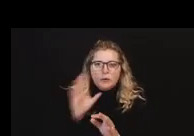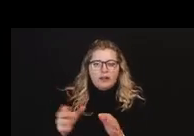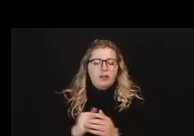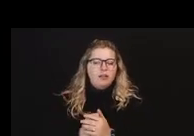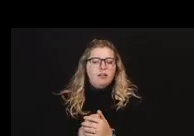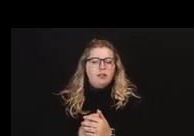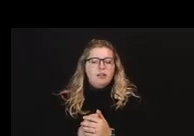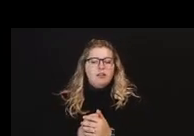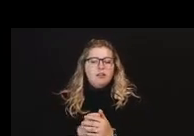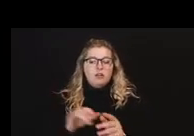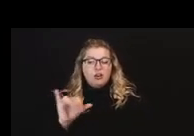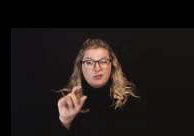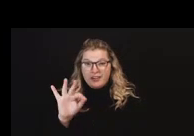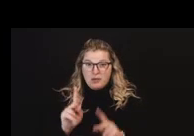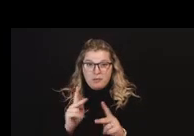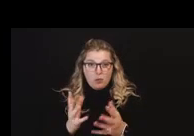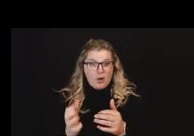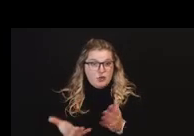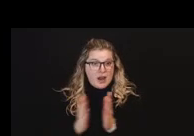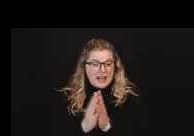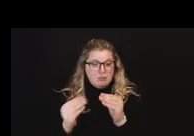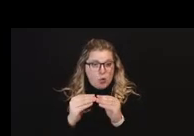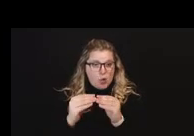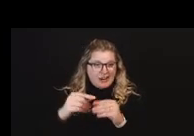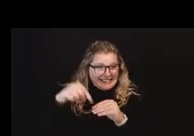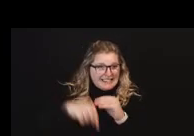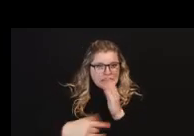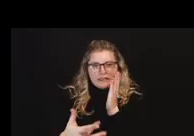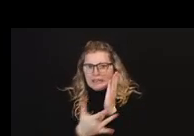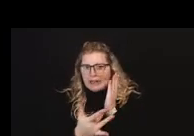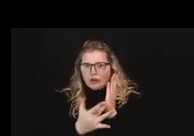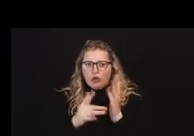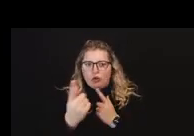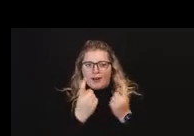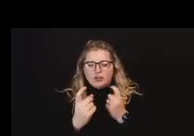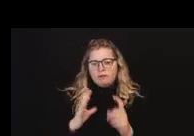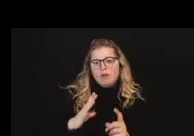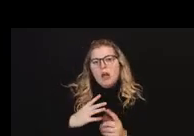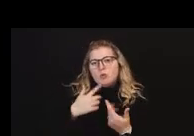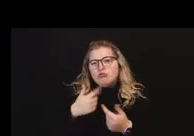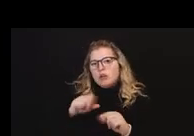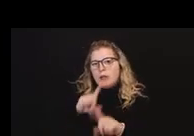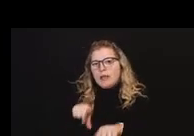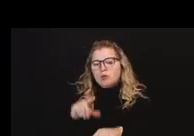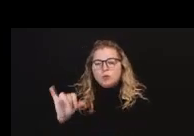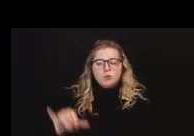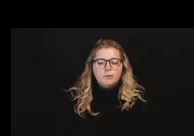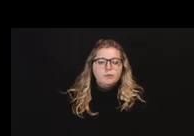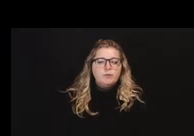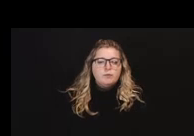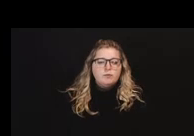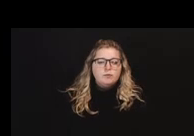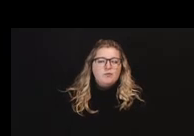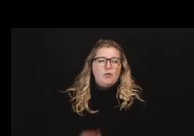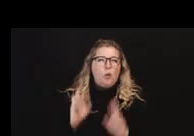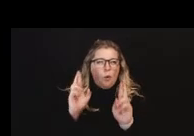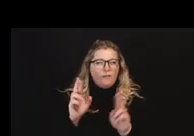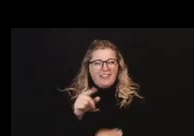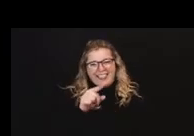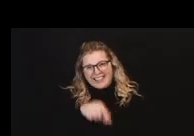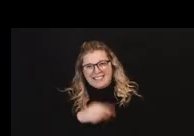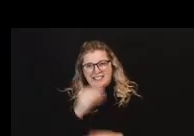if people choose to ask more technical questions, we'll do our best to answer those as well. So hopefully this is going to be relevant for